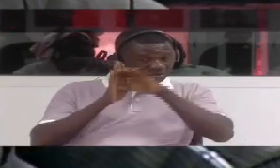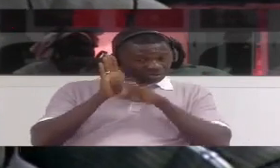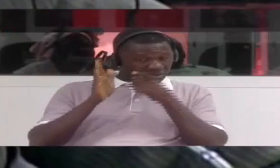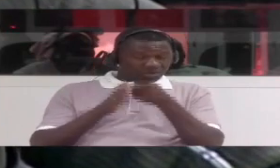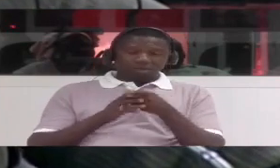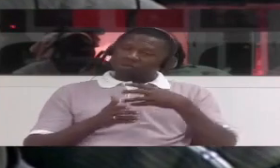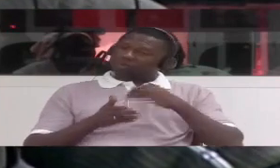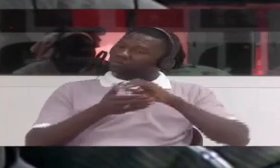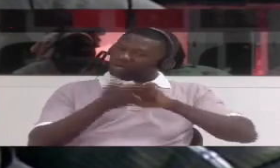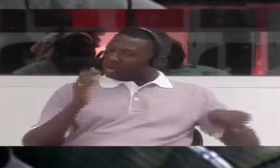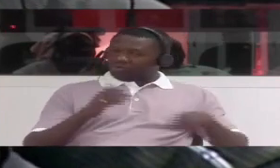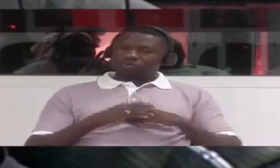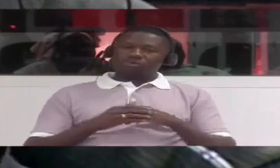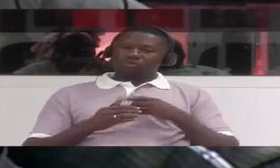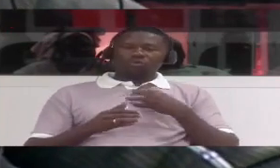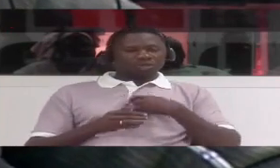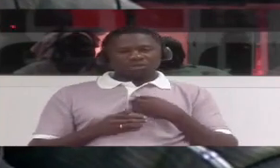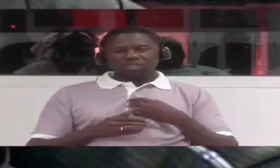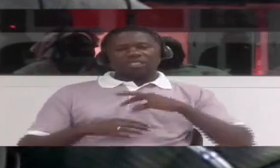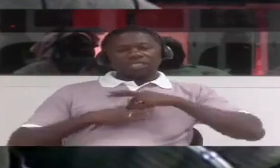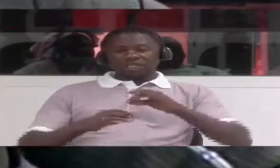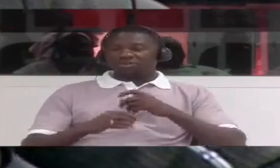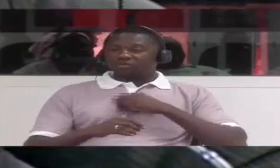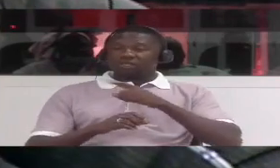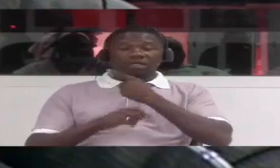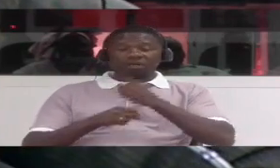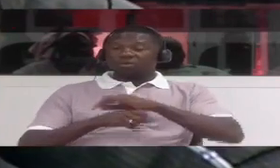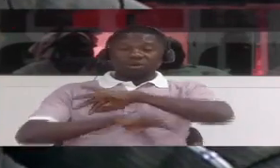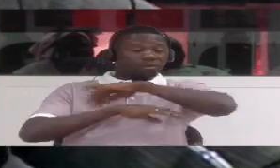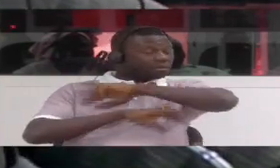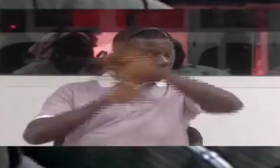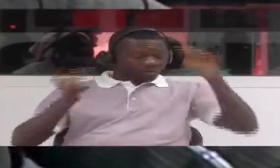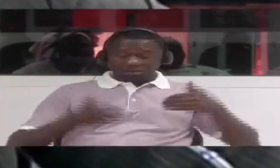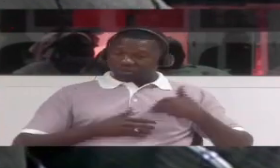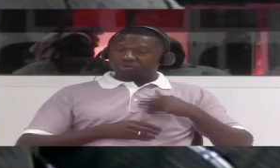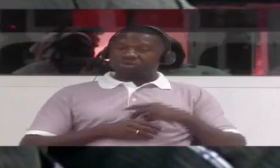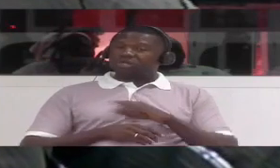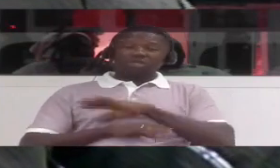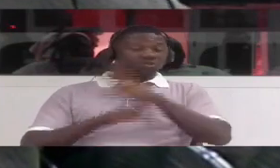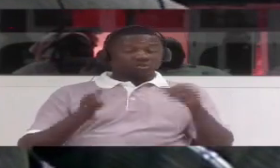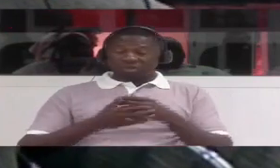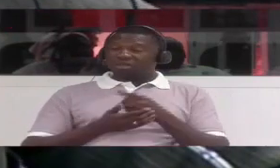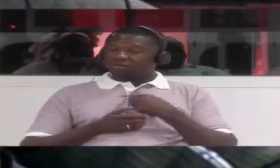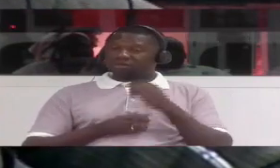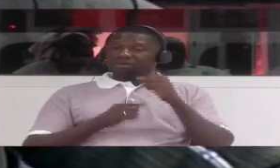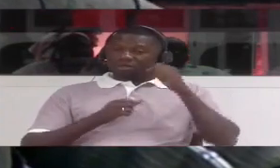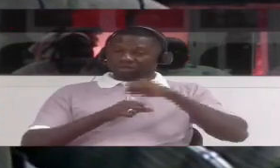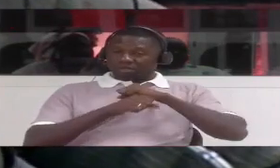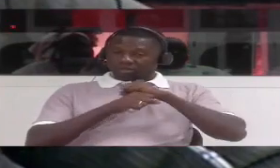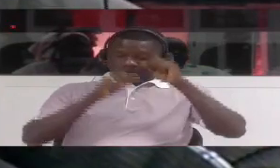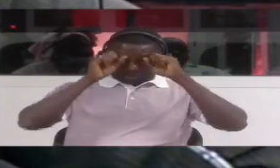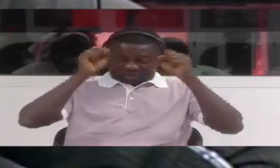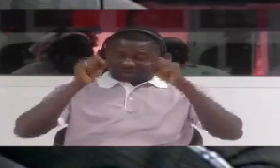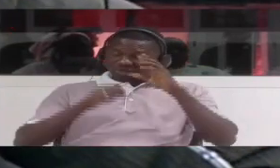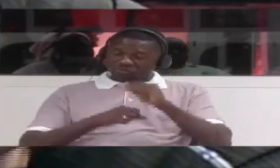and disseminating it in the interest of the public. There should be no restrictions. Even though the government have done very well, I think there are